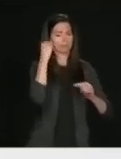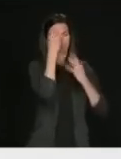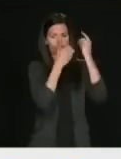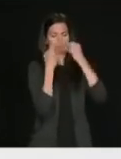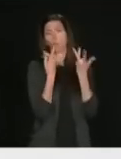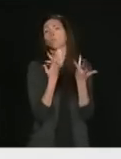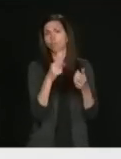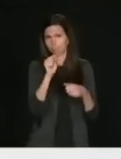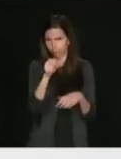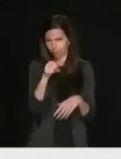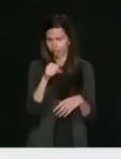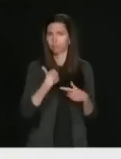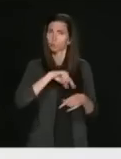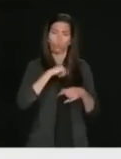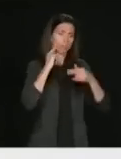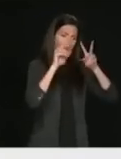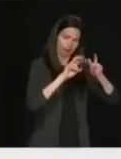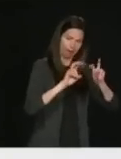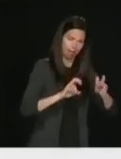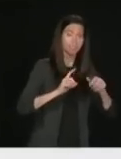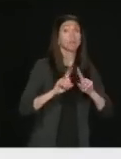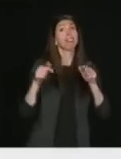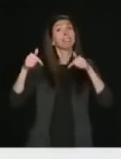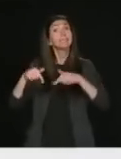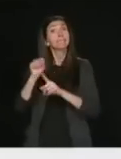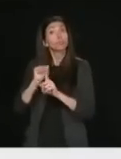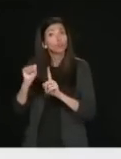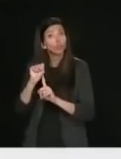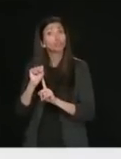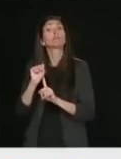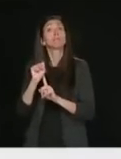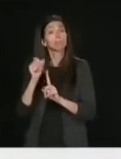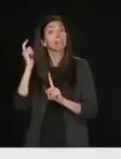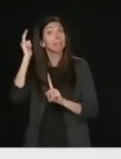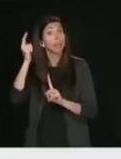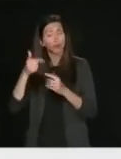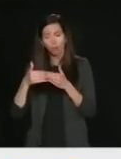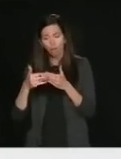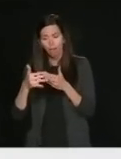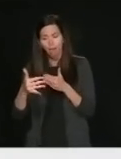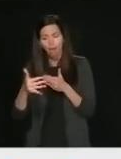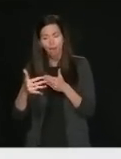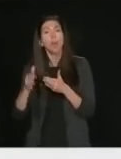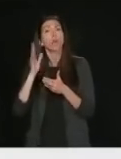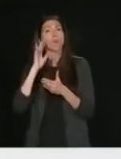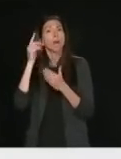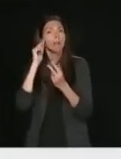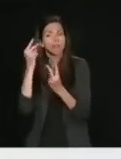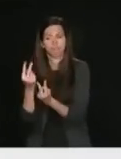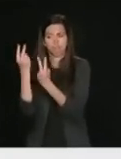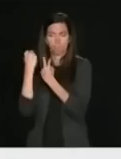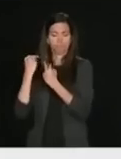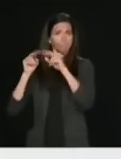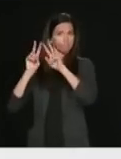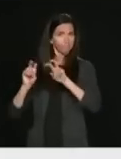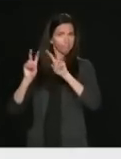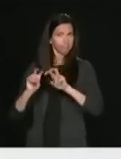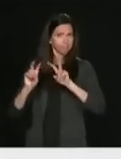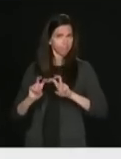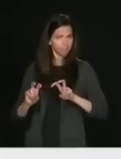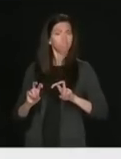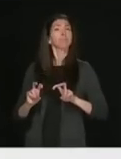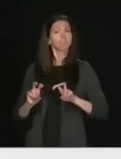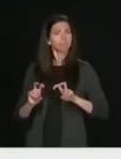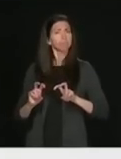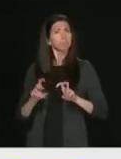this crisis and particularly come out of it, we will have to be asking questions about the independence and the strength of those organizations to